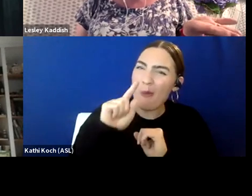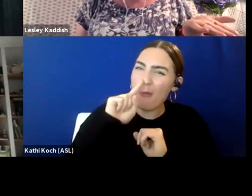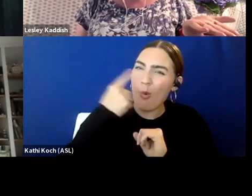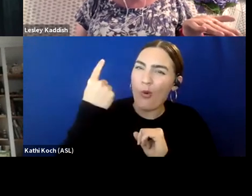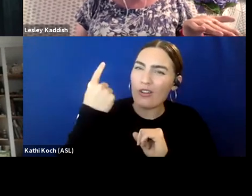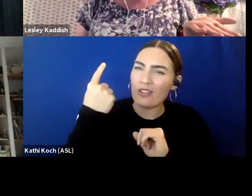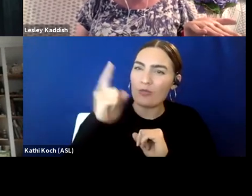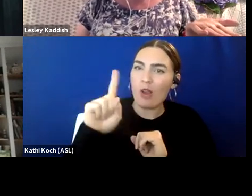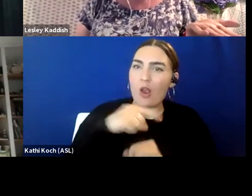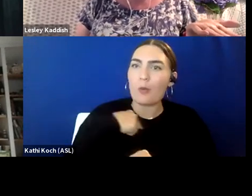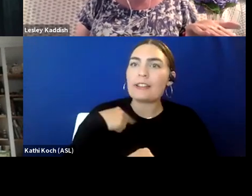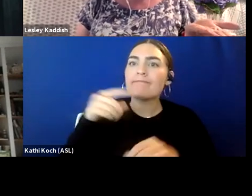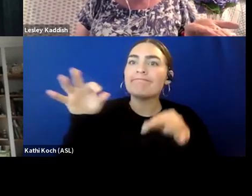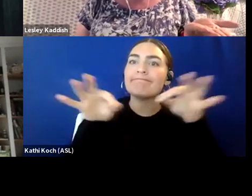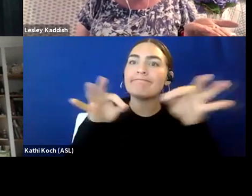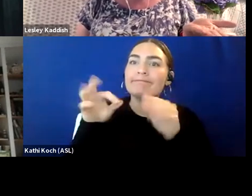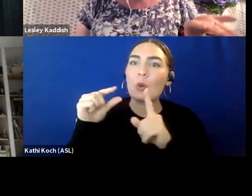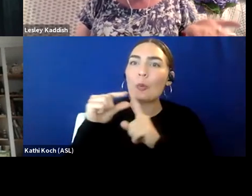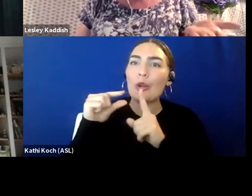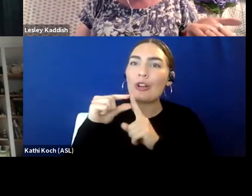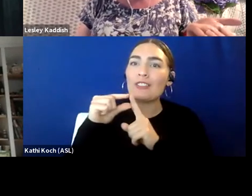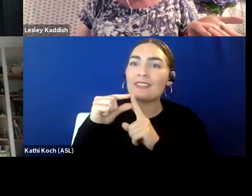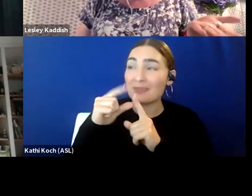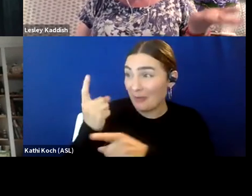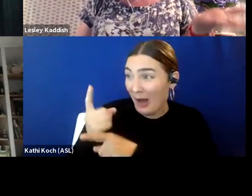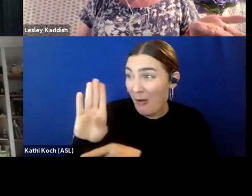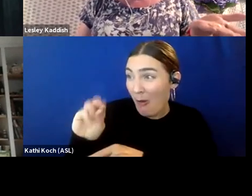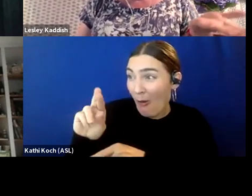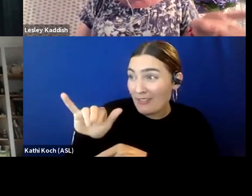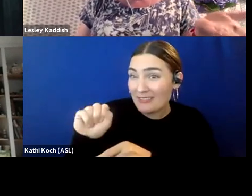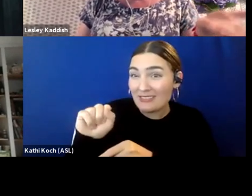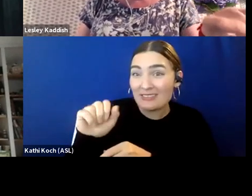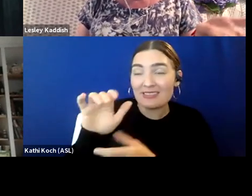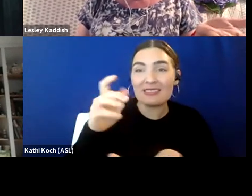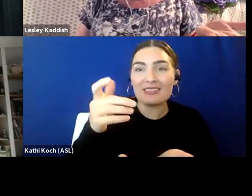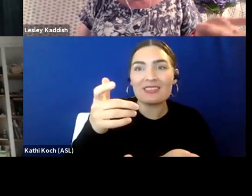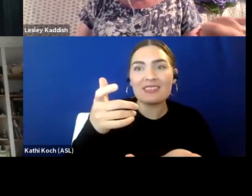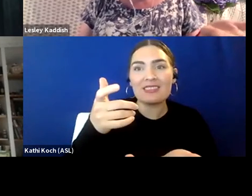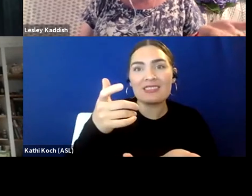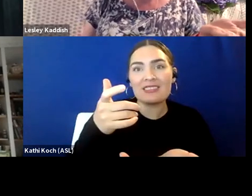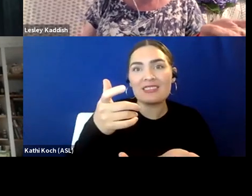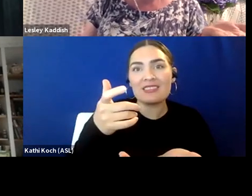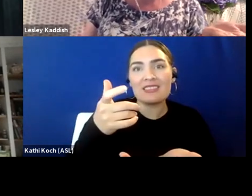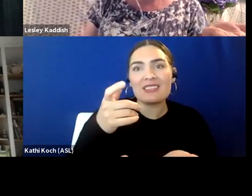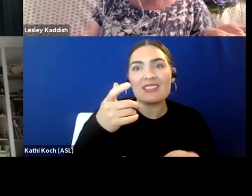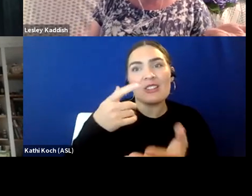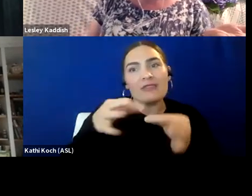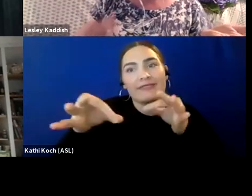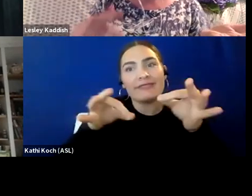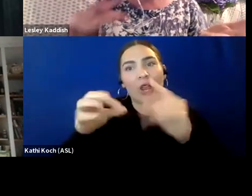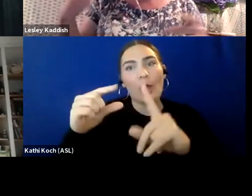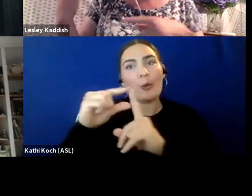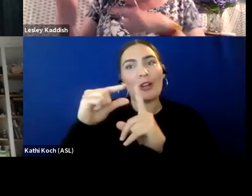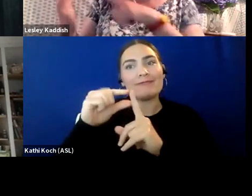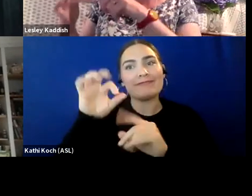to, and I think maybe that's what you were getting at, Boris, that like, that's the, like, you know, then we just sort of are explaining, you use better words than that, or,